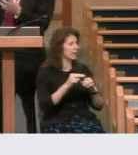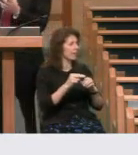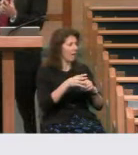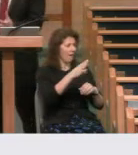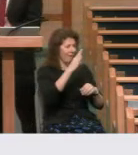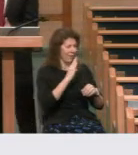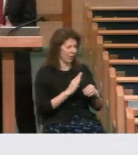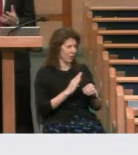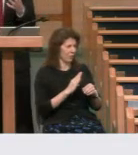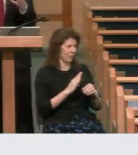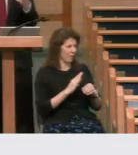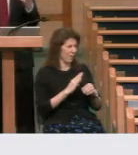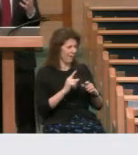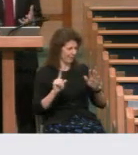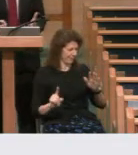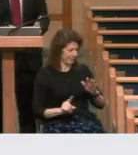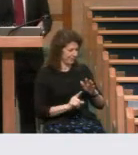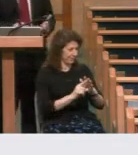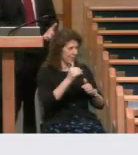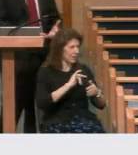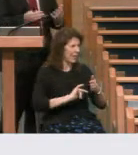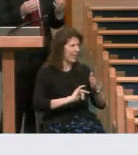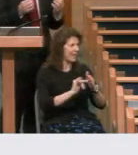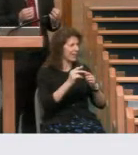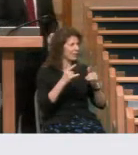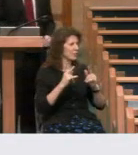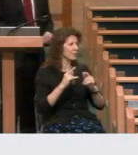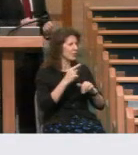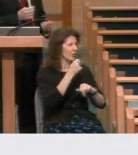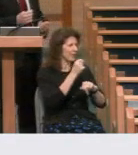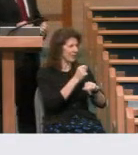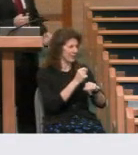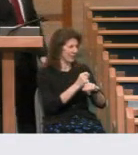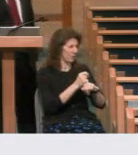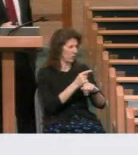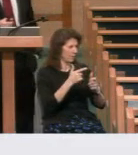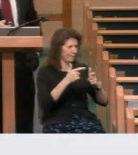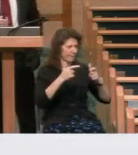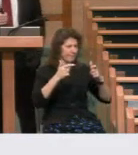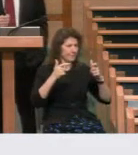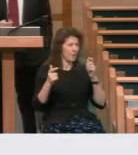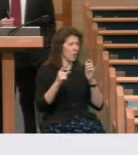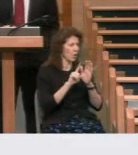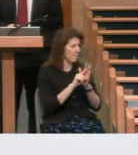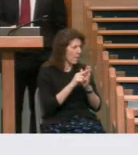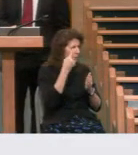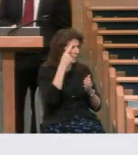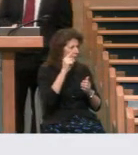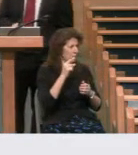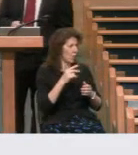of God, the Shekinah glory as it's called, enter into the house of the Lord. This was a huge huge moment for the Jewish